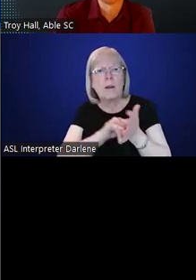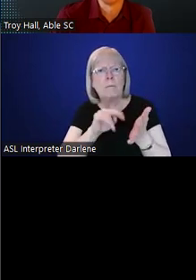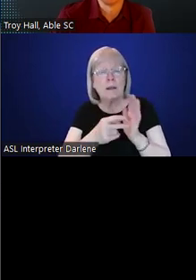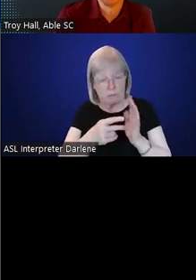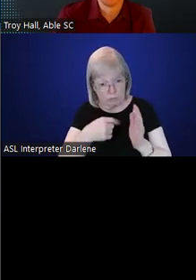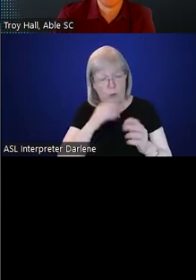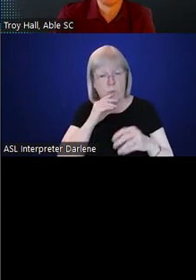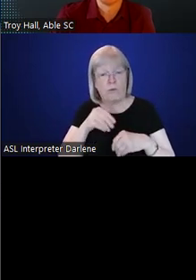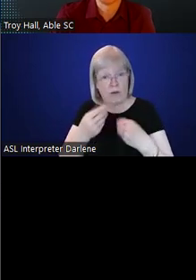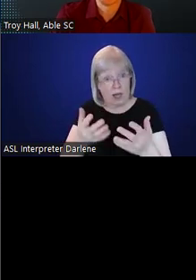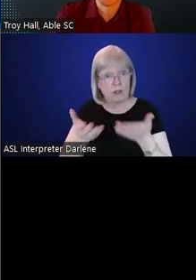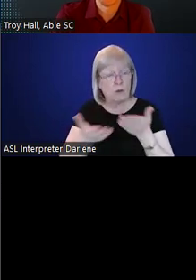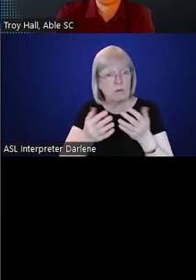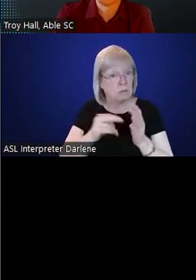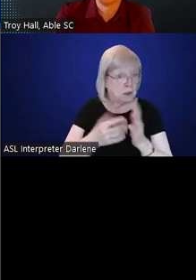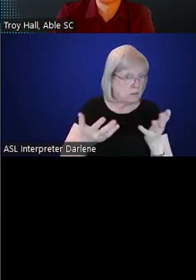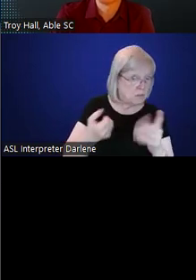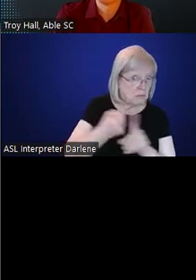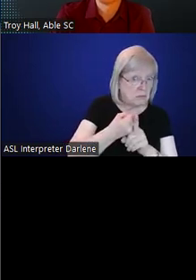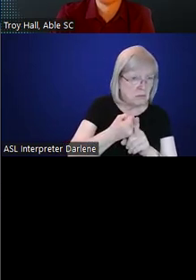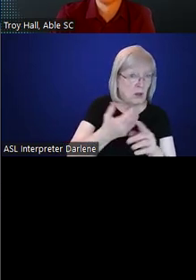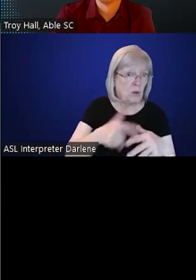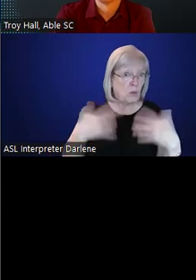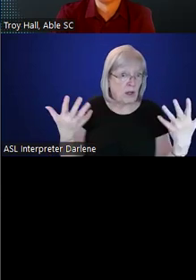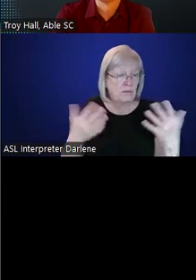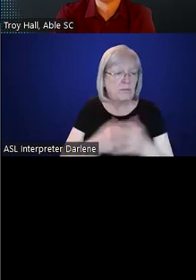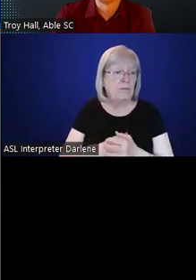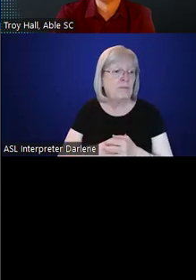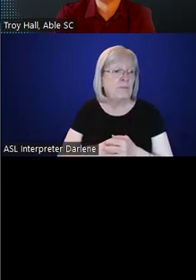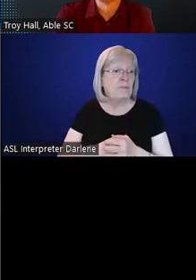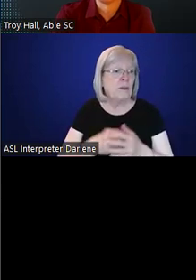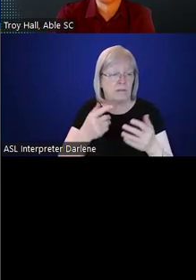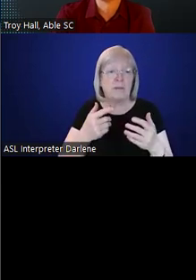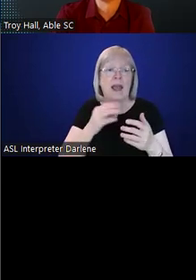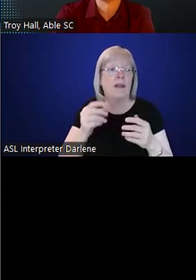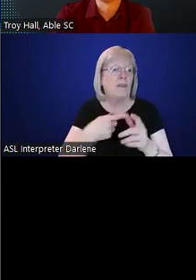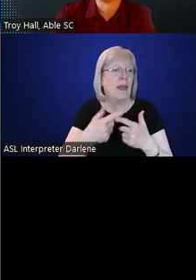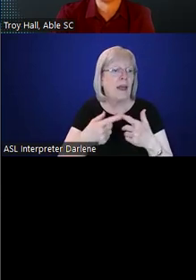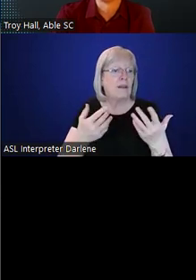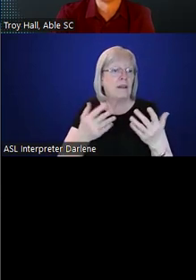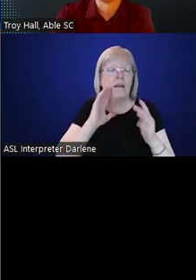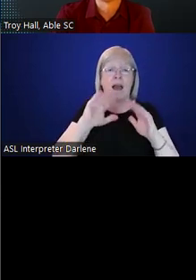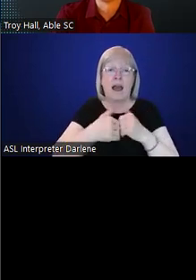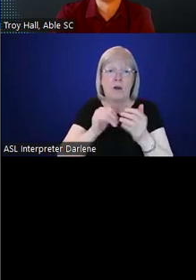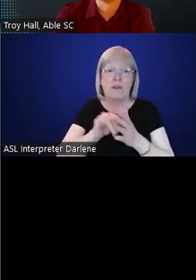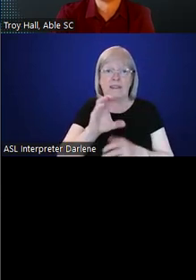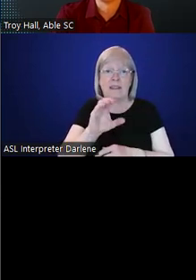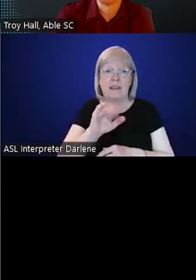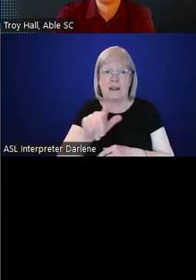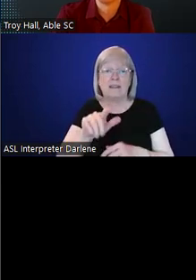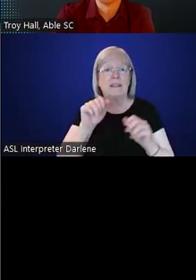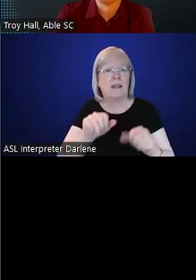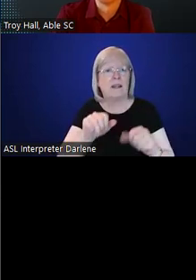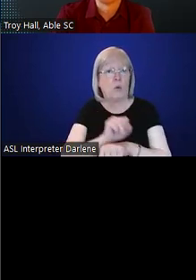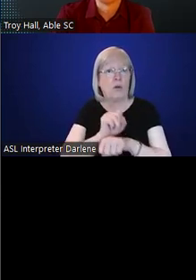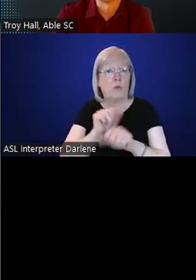What do the numbers say? What do the studies say based on this? And then how Centers for Independent Living can work with their